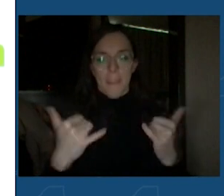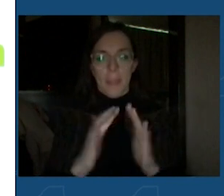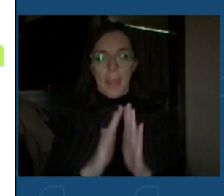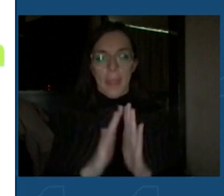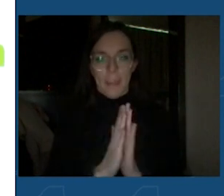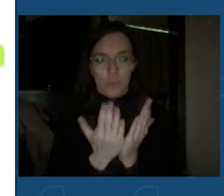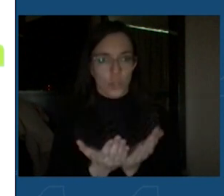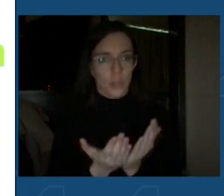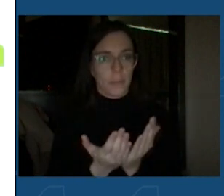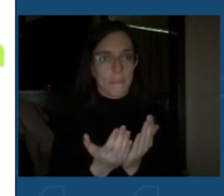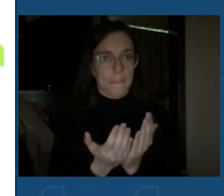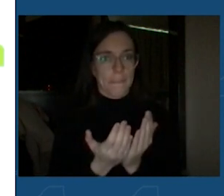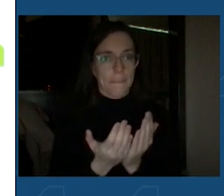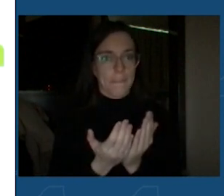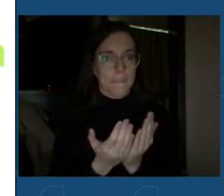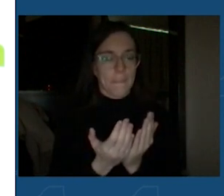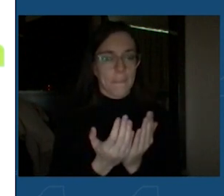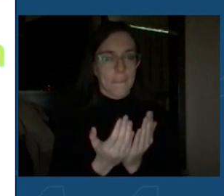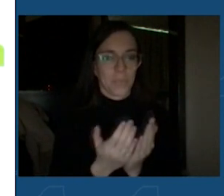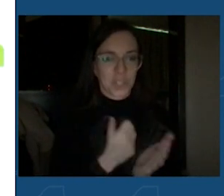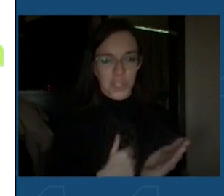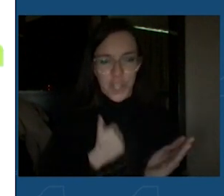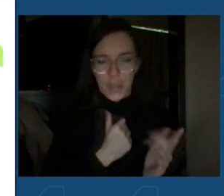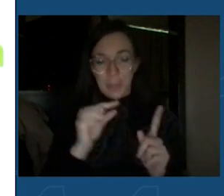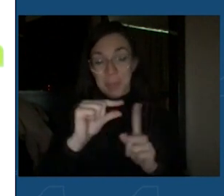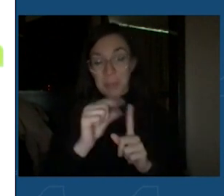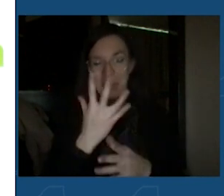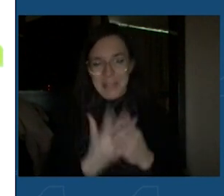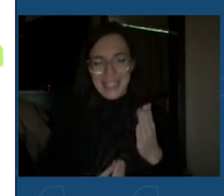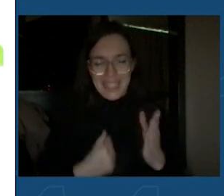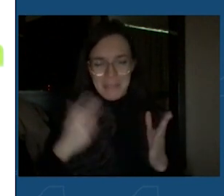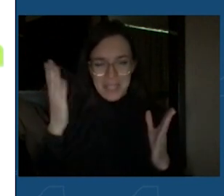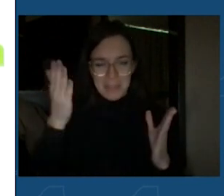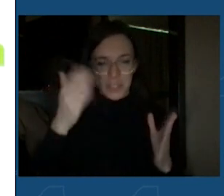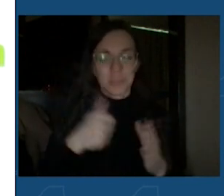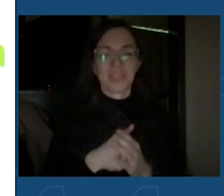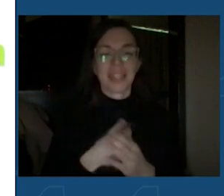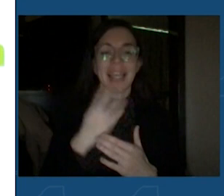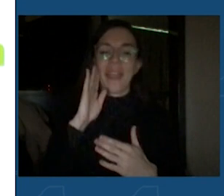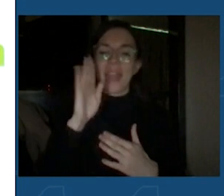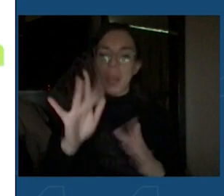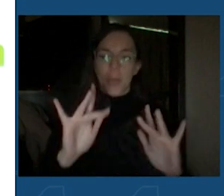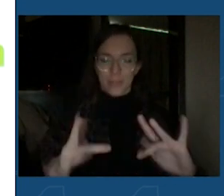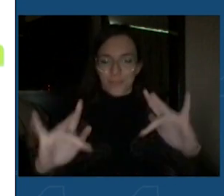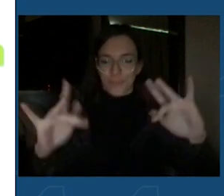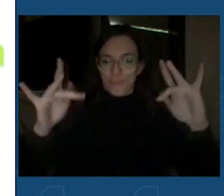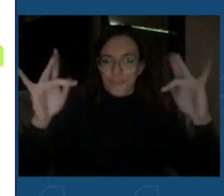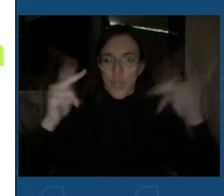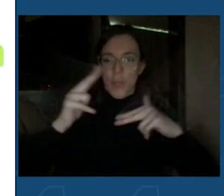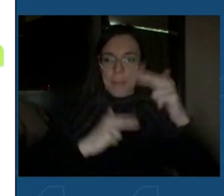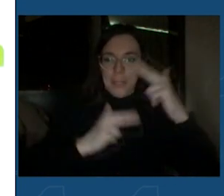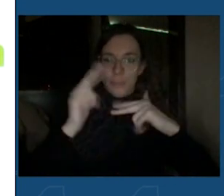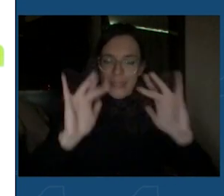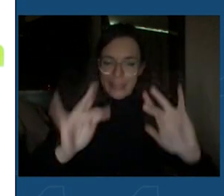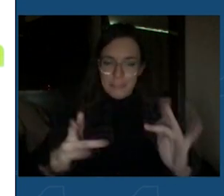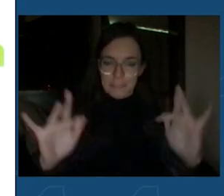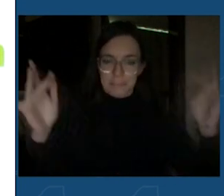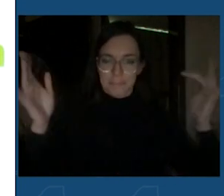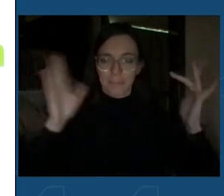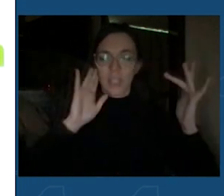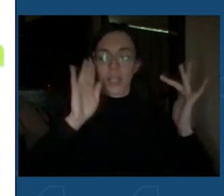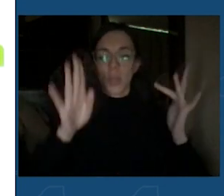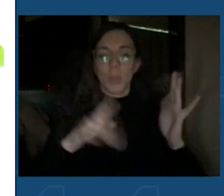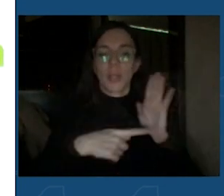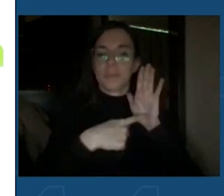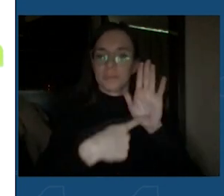some word missing. Our world-famous tower lights will sparkle and gleam in green. May we all amplify the playbook